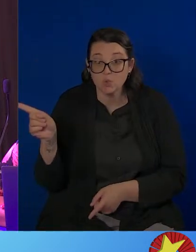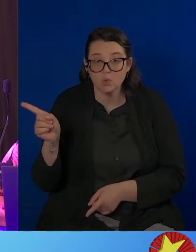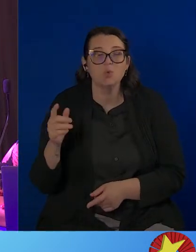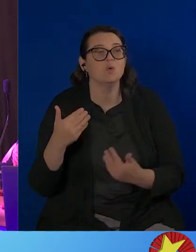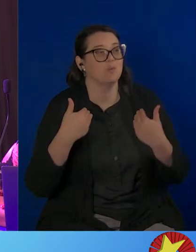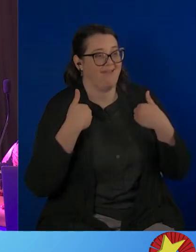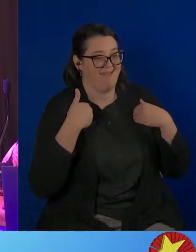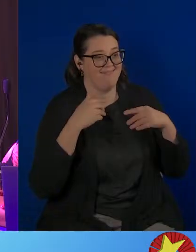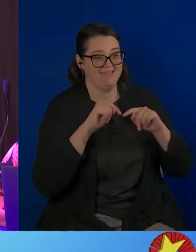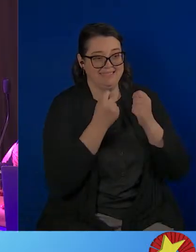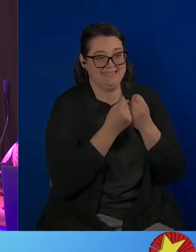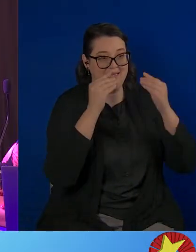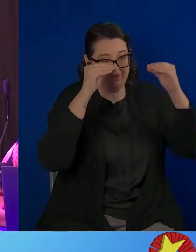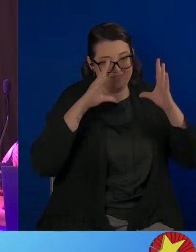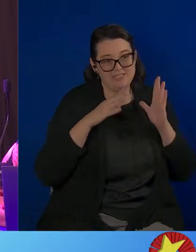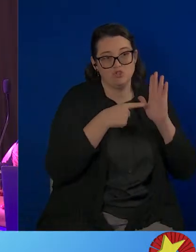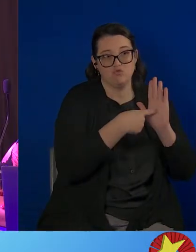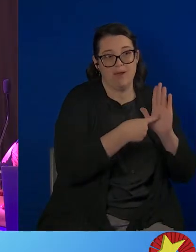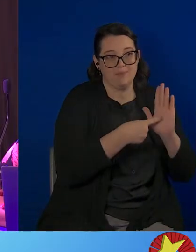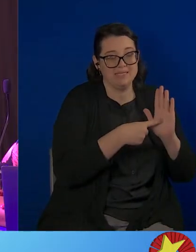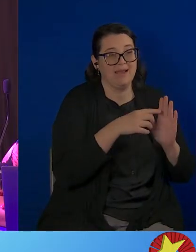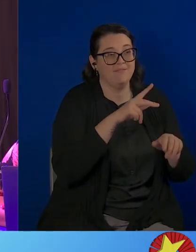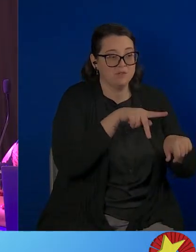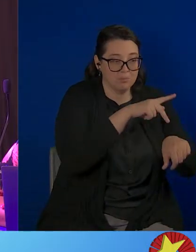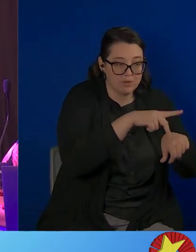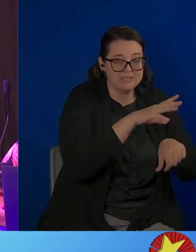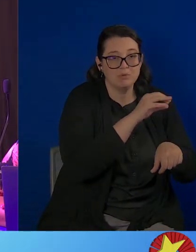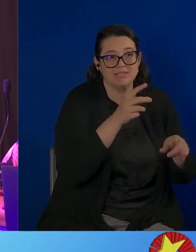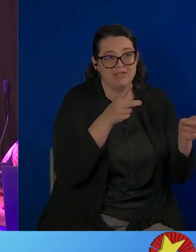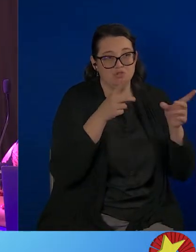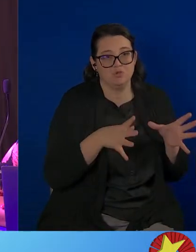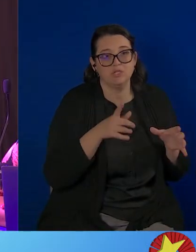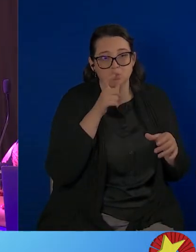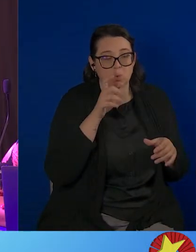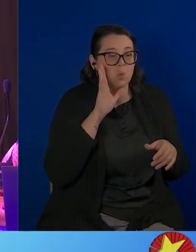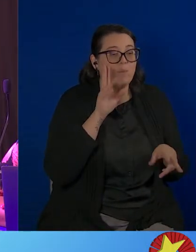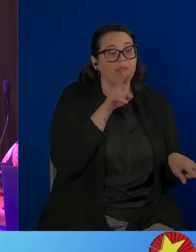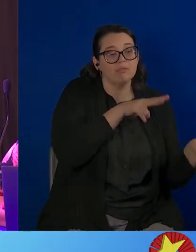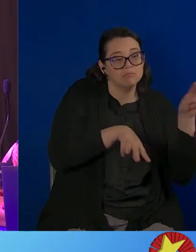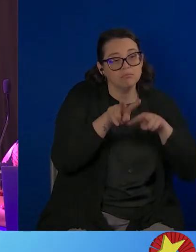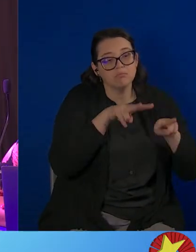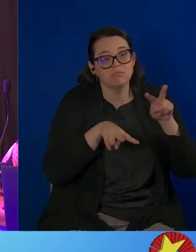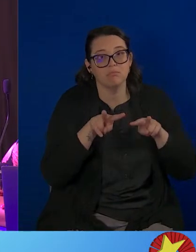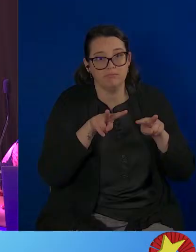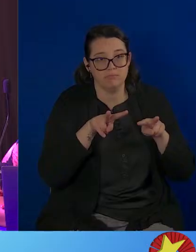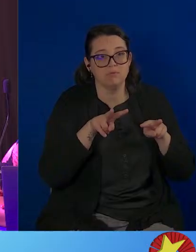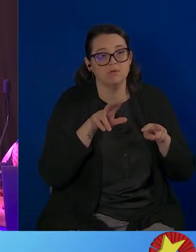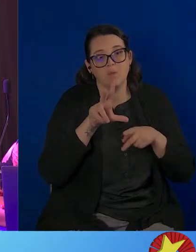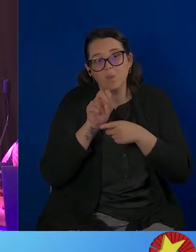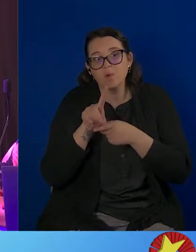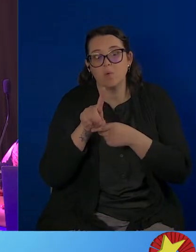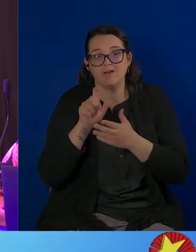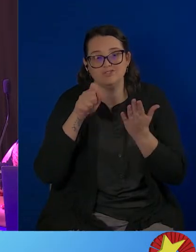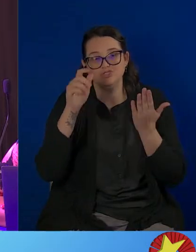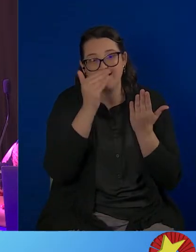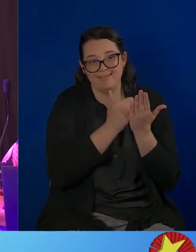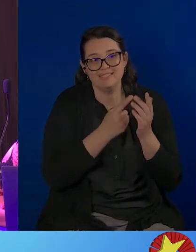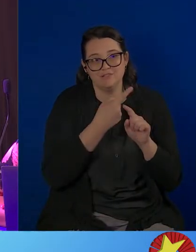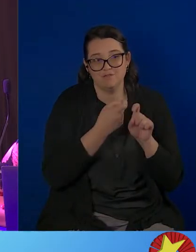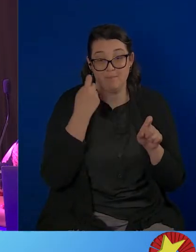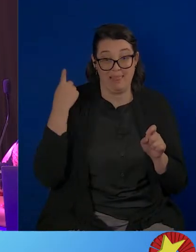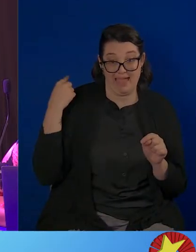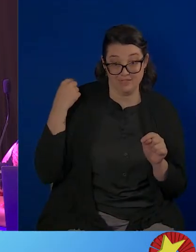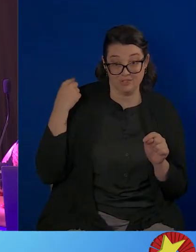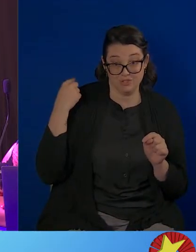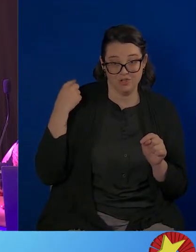teacher representatives, principals, and directors revisit the 301 checklist from the previous year